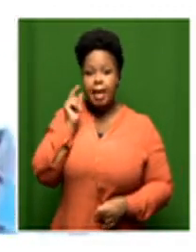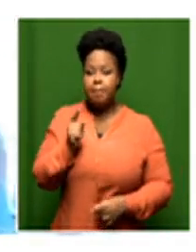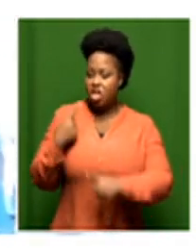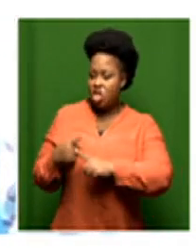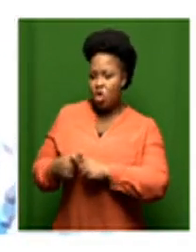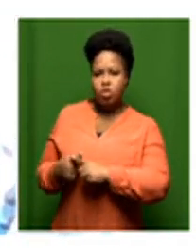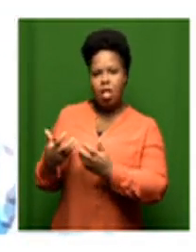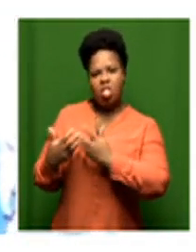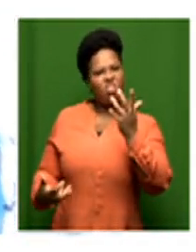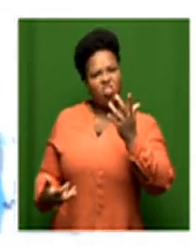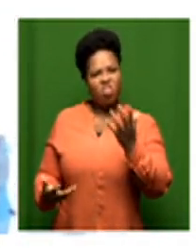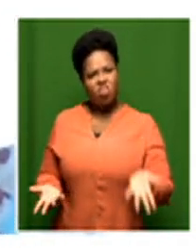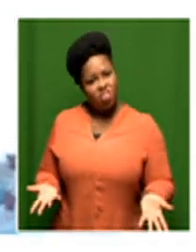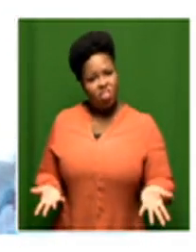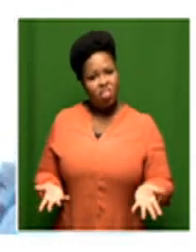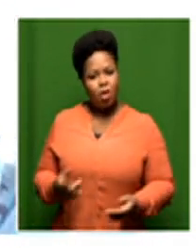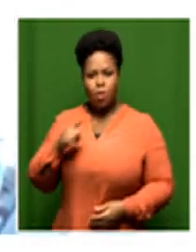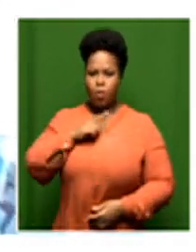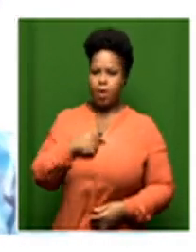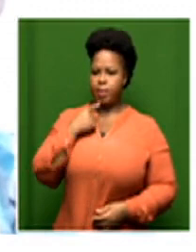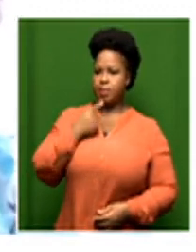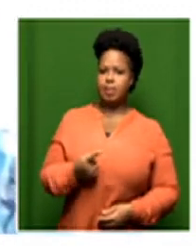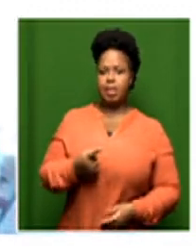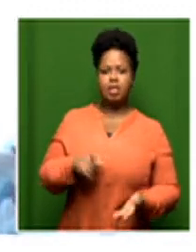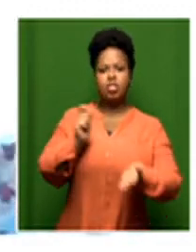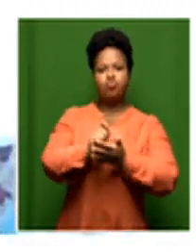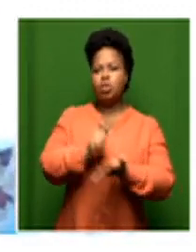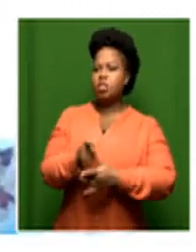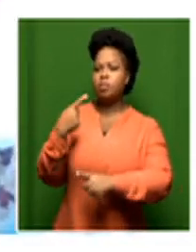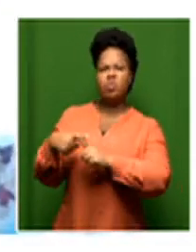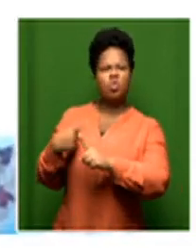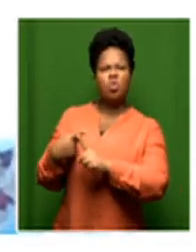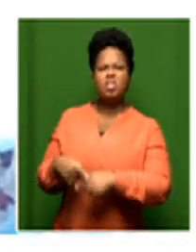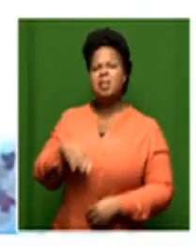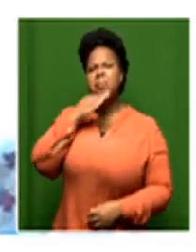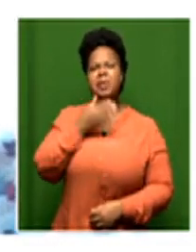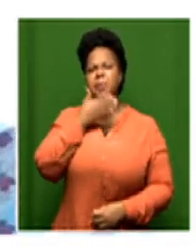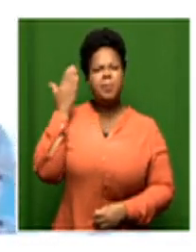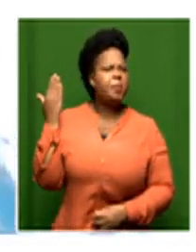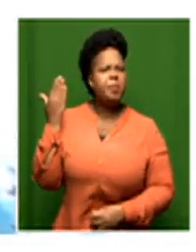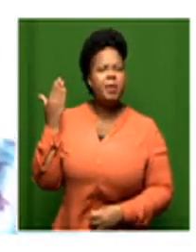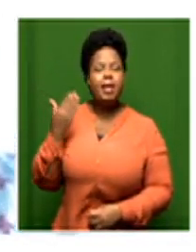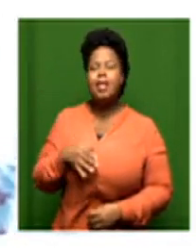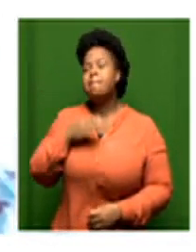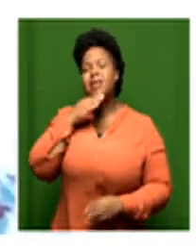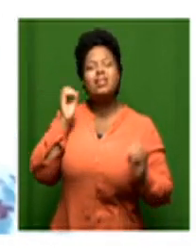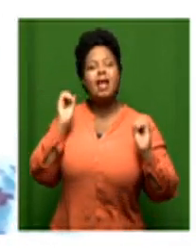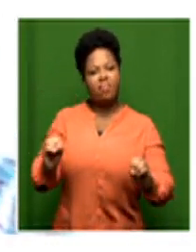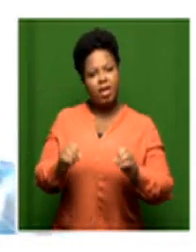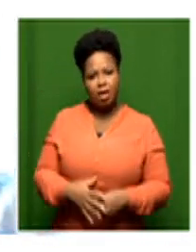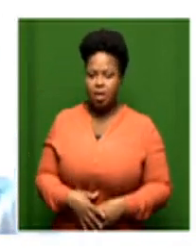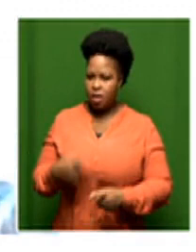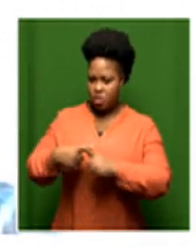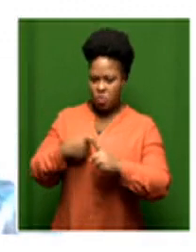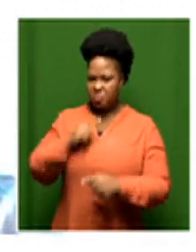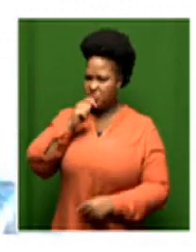is a distortion. What they are claiming that it's written in Xhosa, there's no meaning of it in Xhosa. And that's the truth.